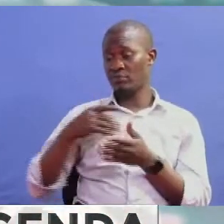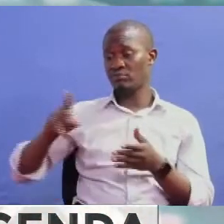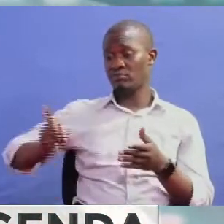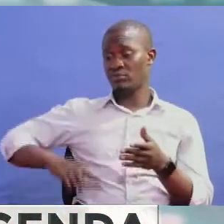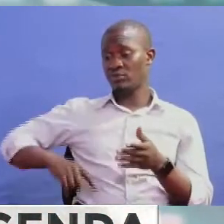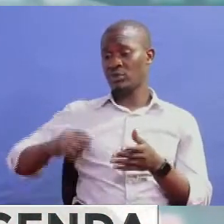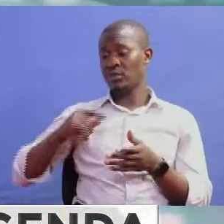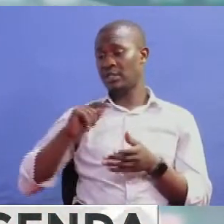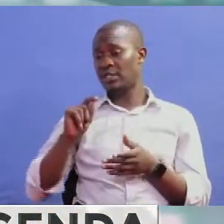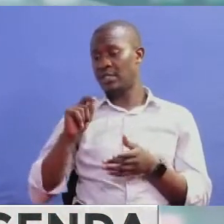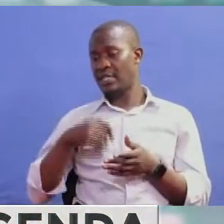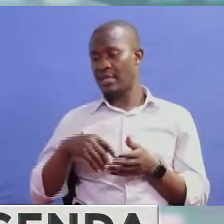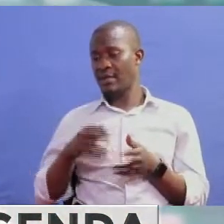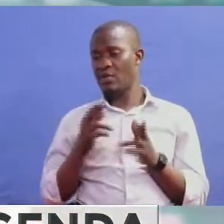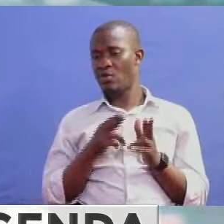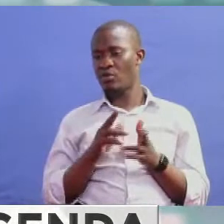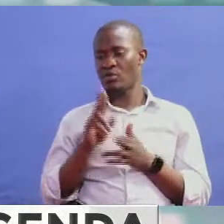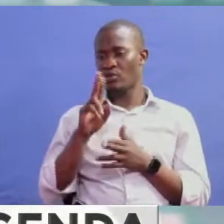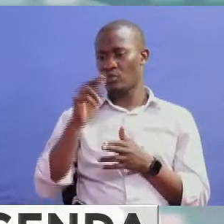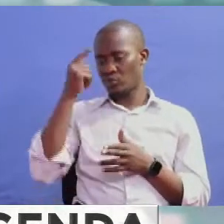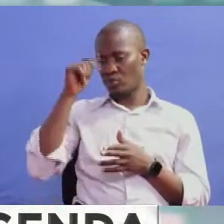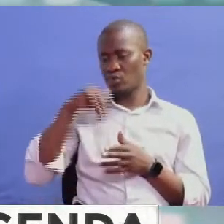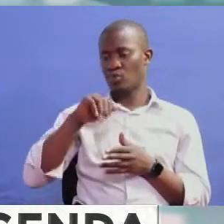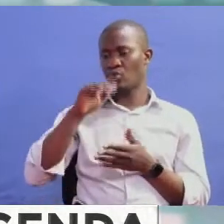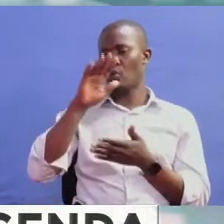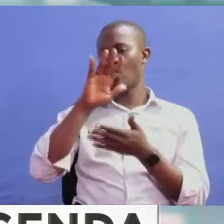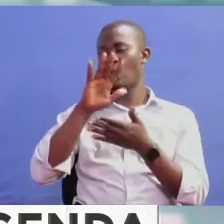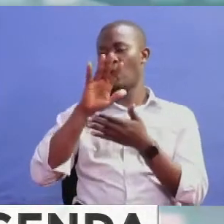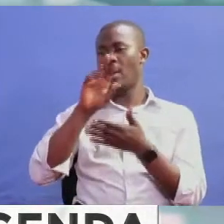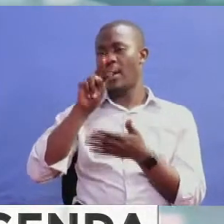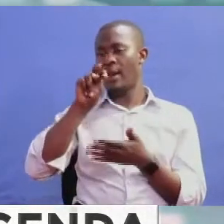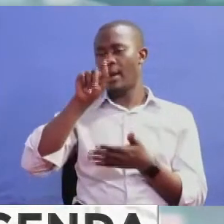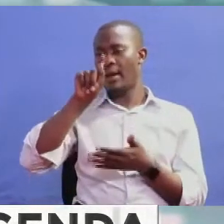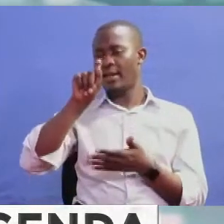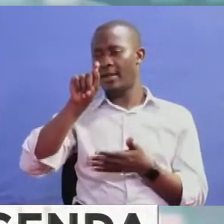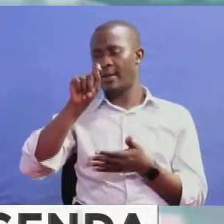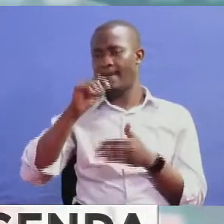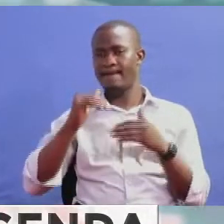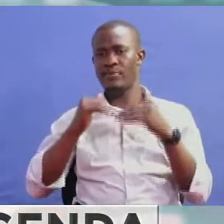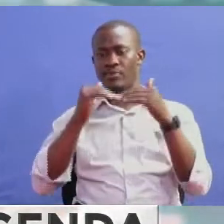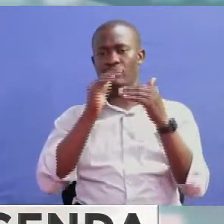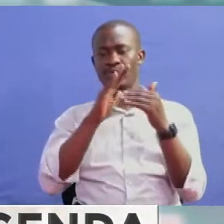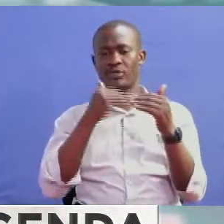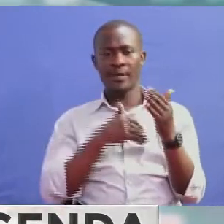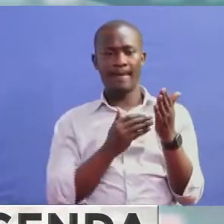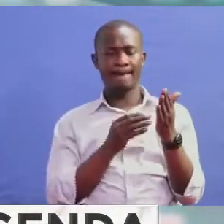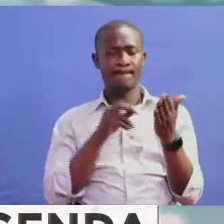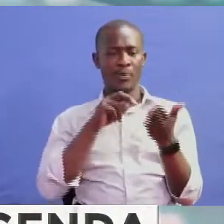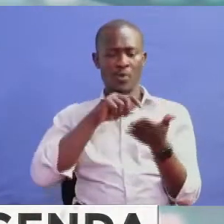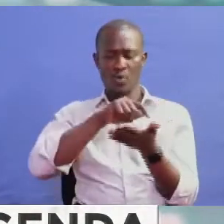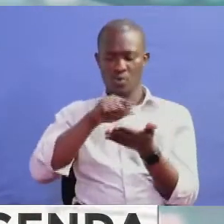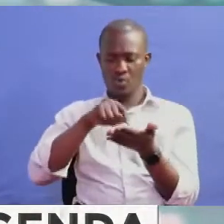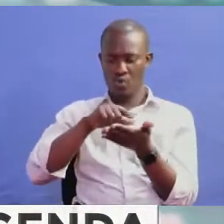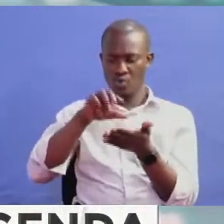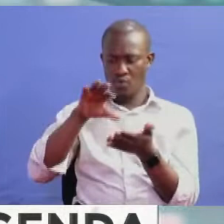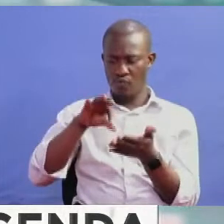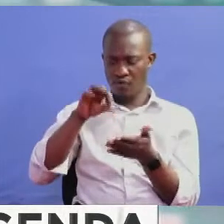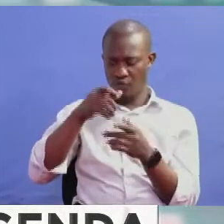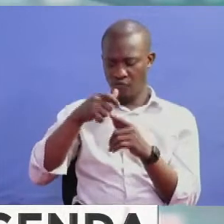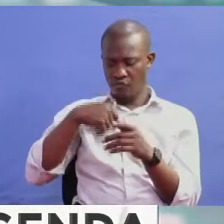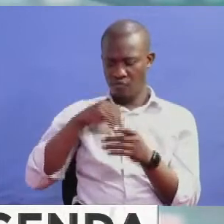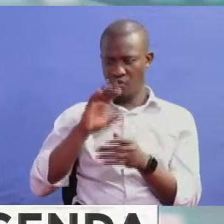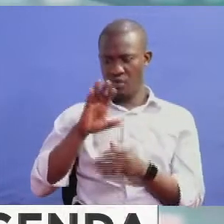commonly used one is Net Promoter Score. And this is where you want to find out from your